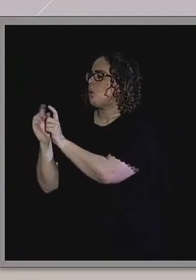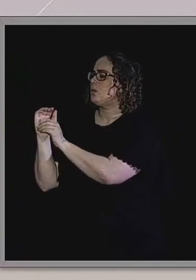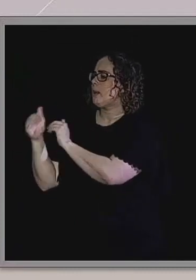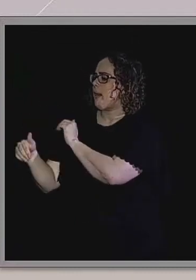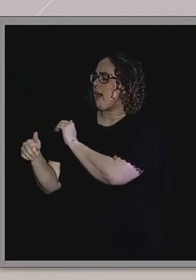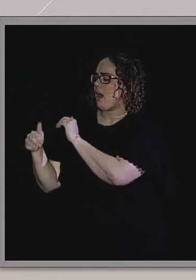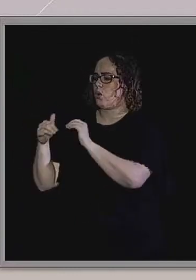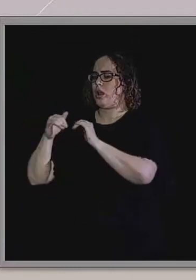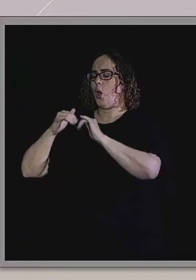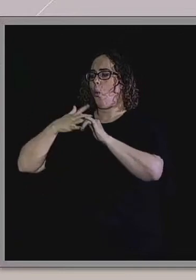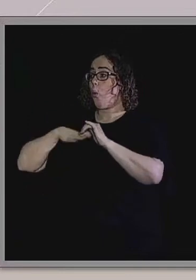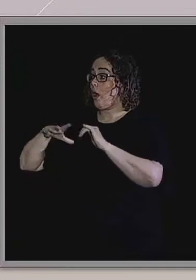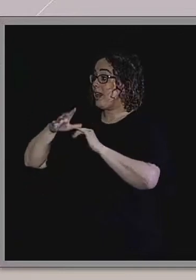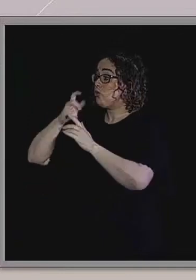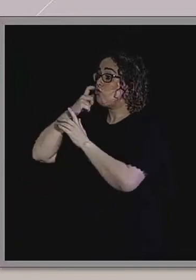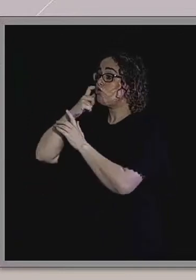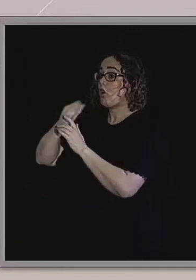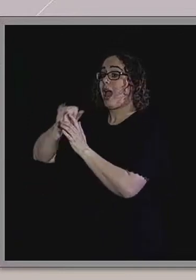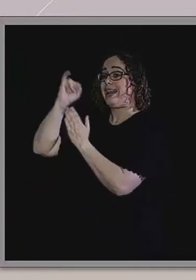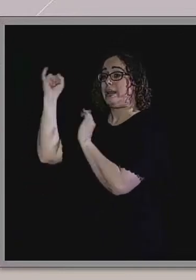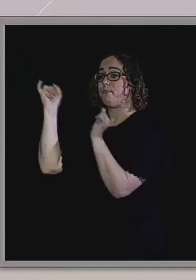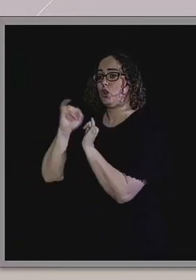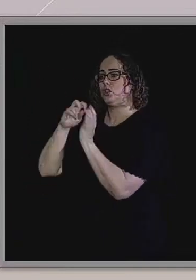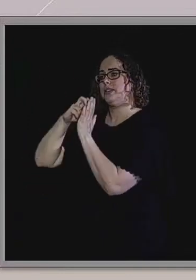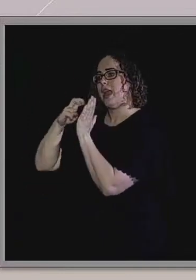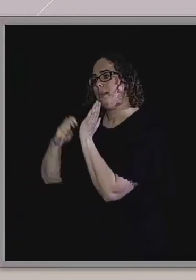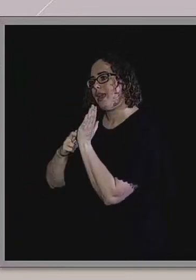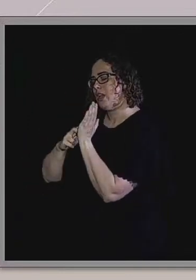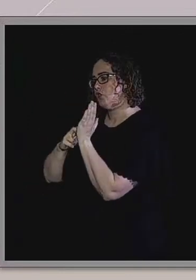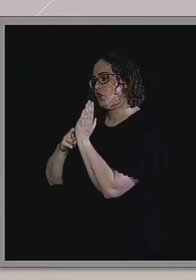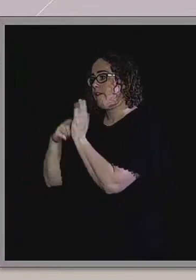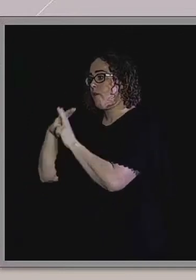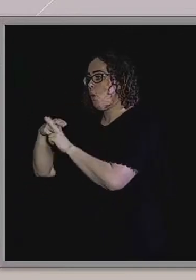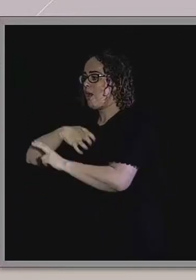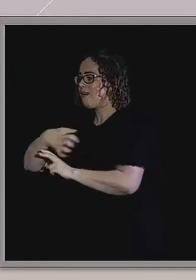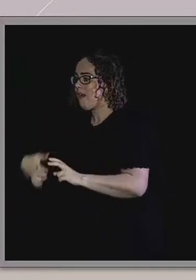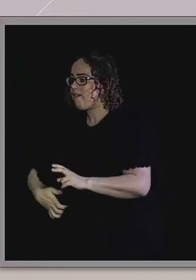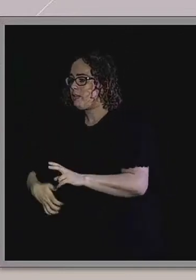application through the federal government to stop these